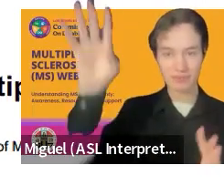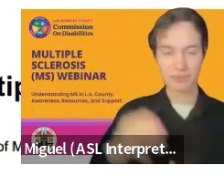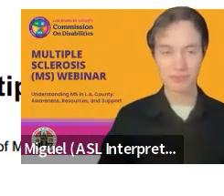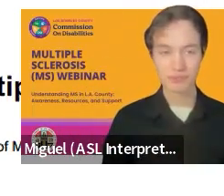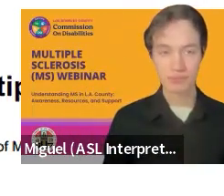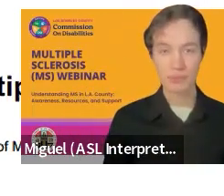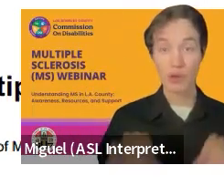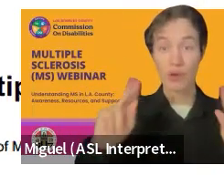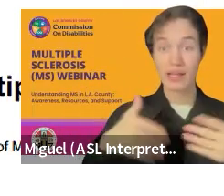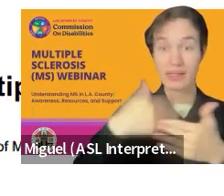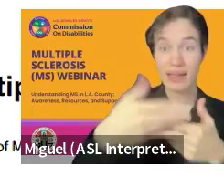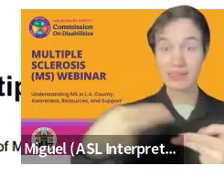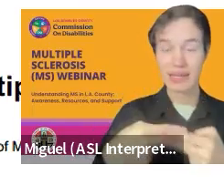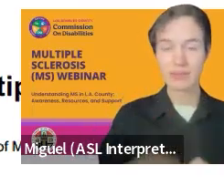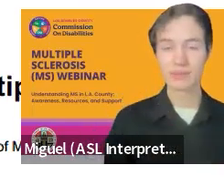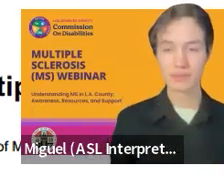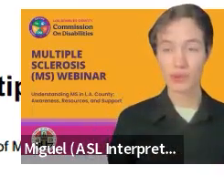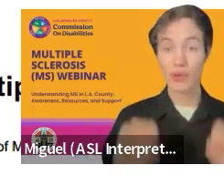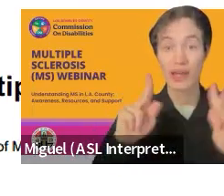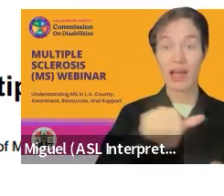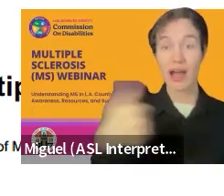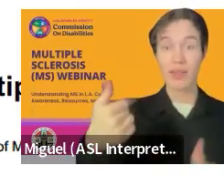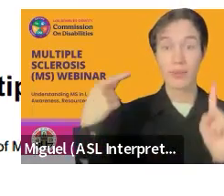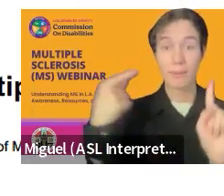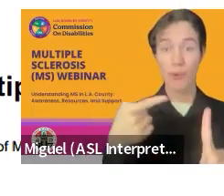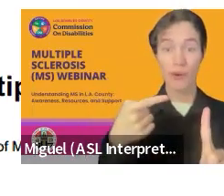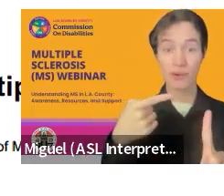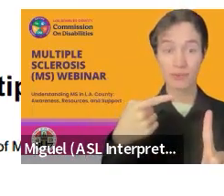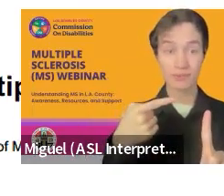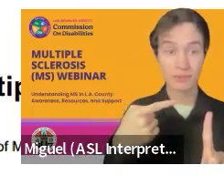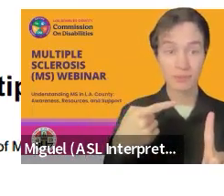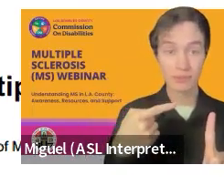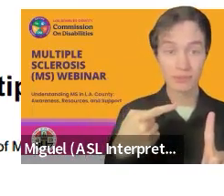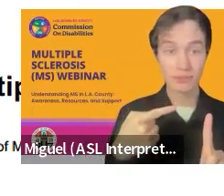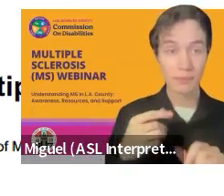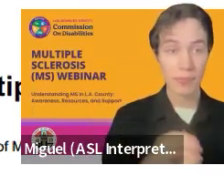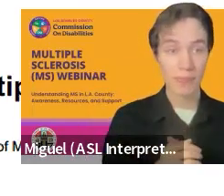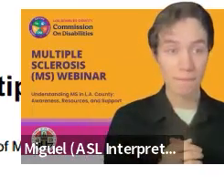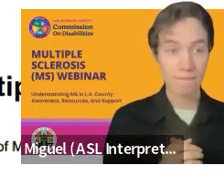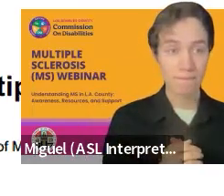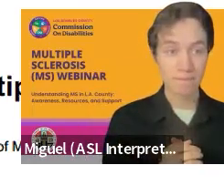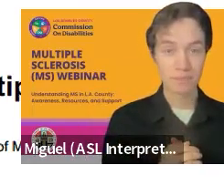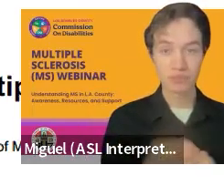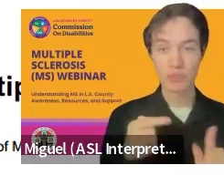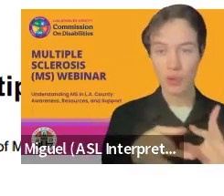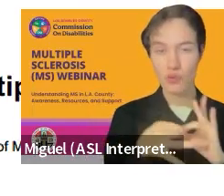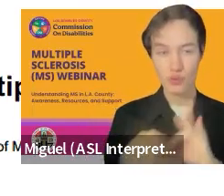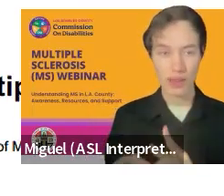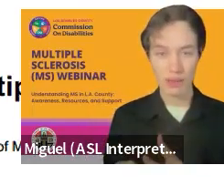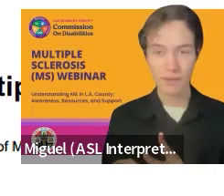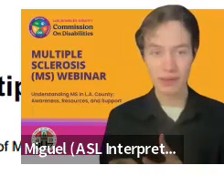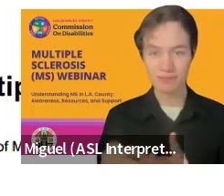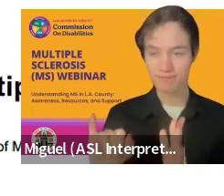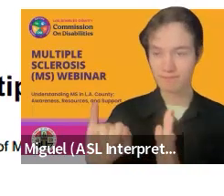All right, so another important factor that is relevant for prognosis